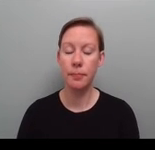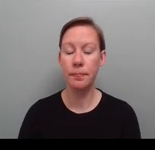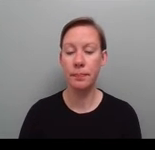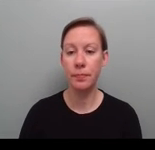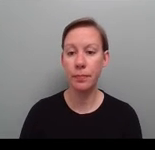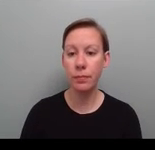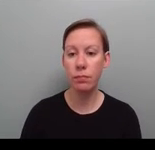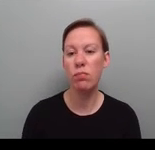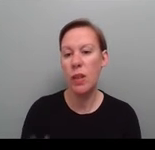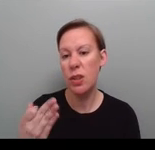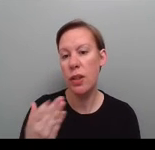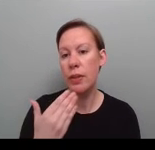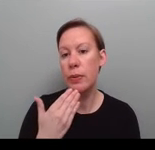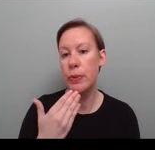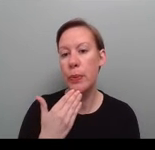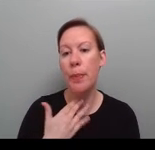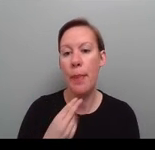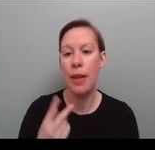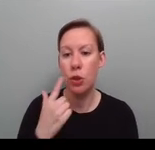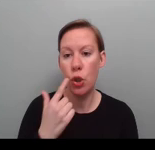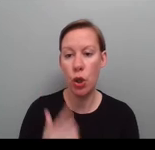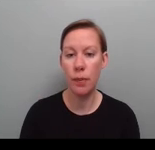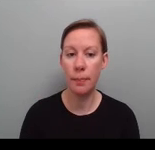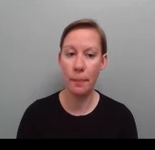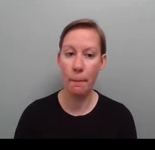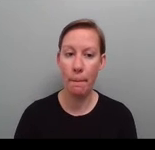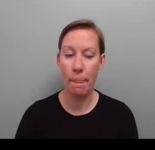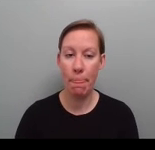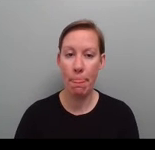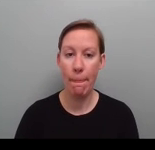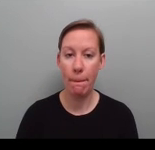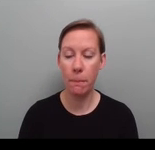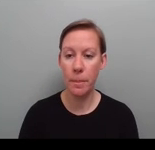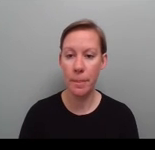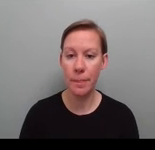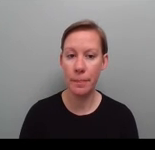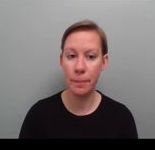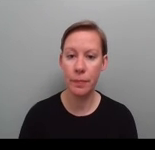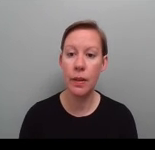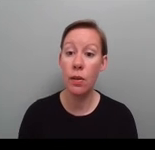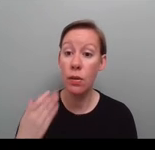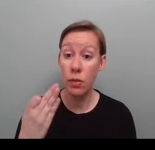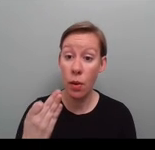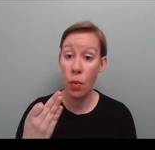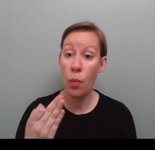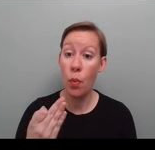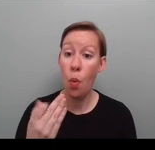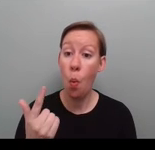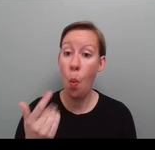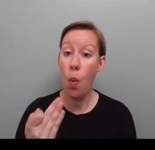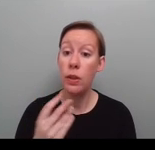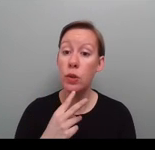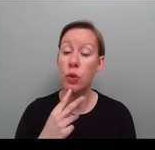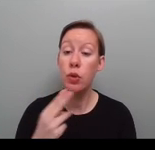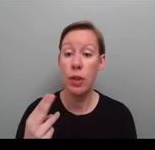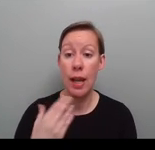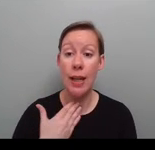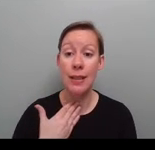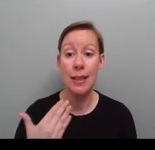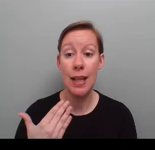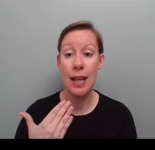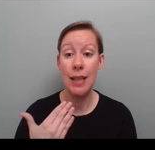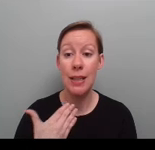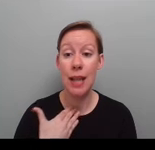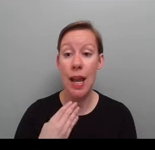just to make sure all of your technology is set to go for you to be successful. So once you've checked your audio, everything